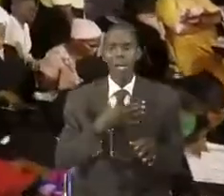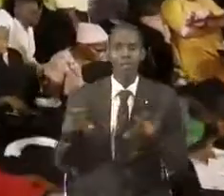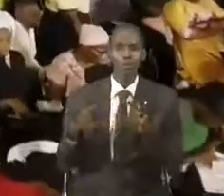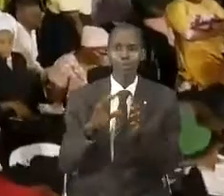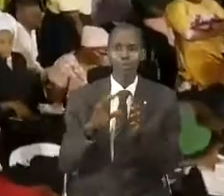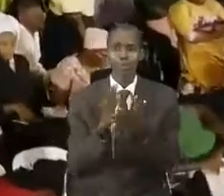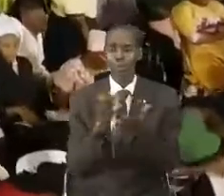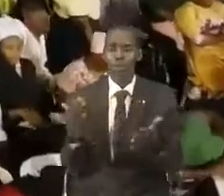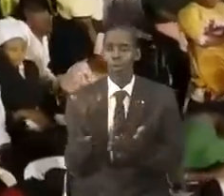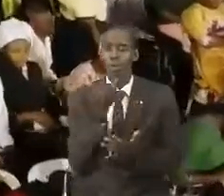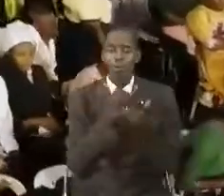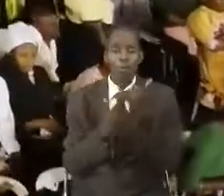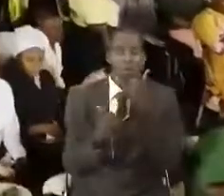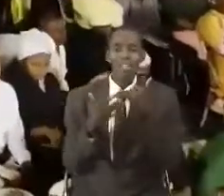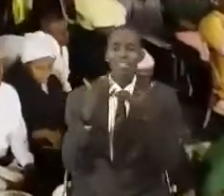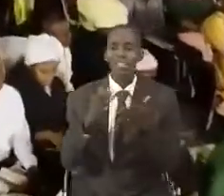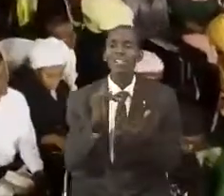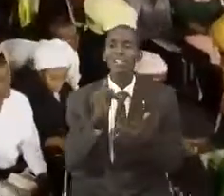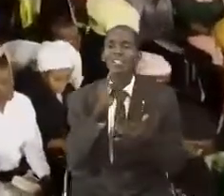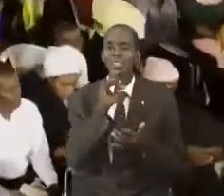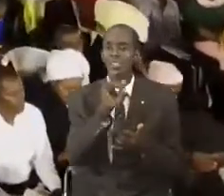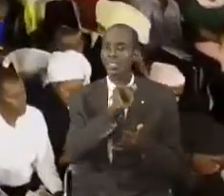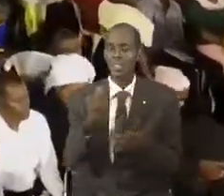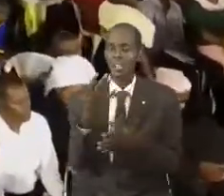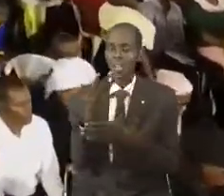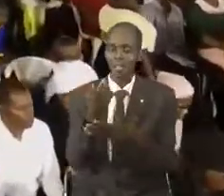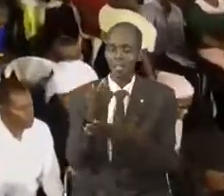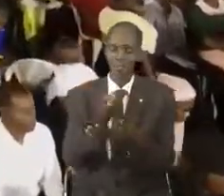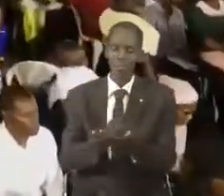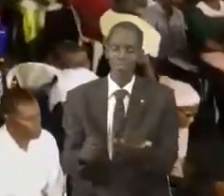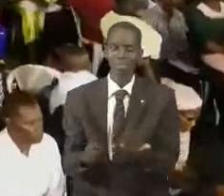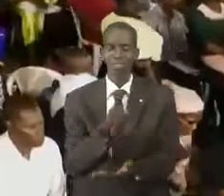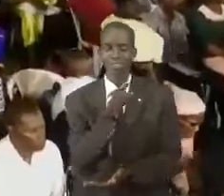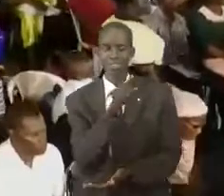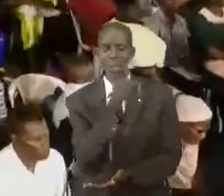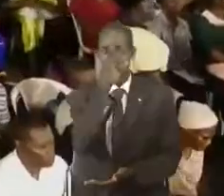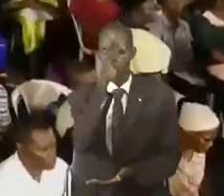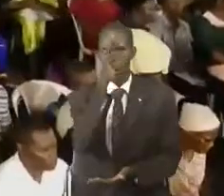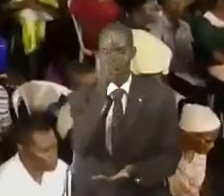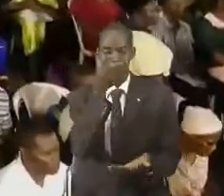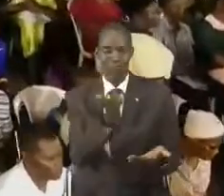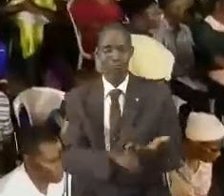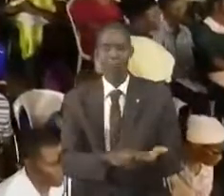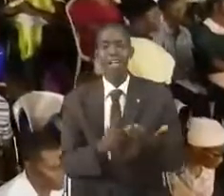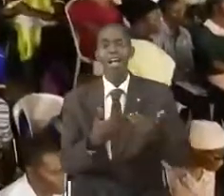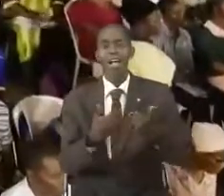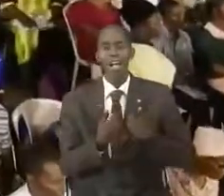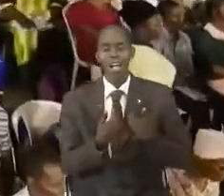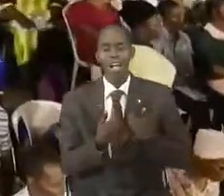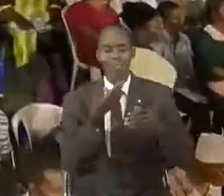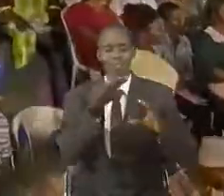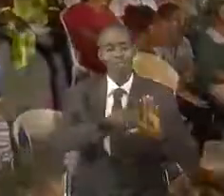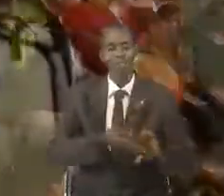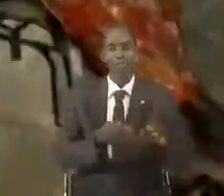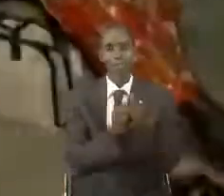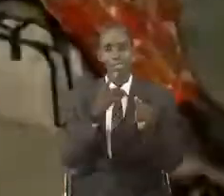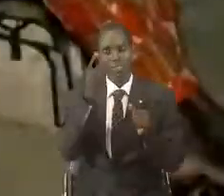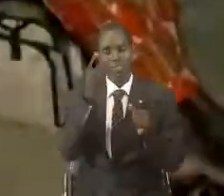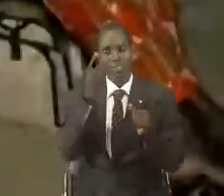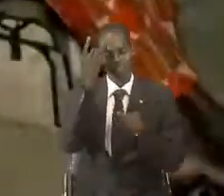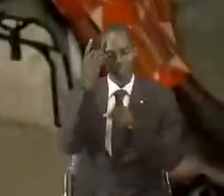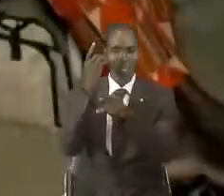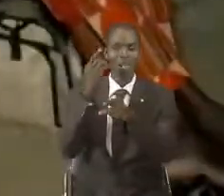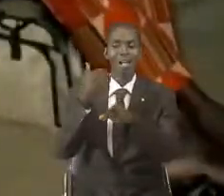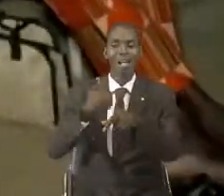poison from the devil and we did something wrong, there was handwriting against us. That man has joined the